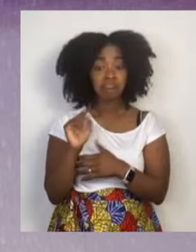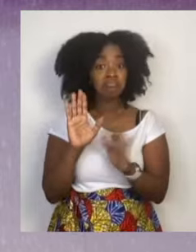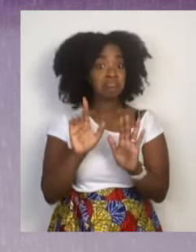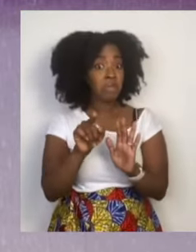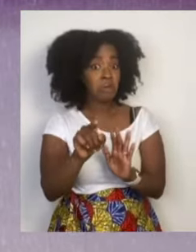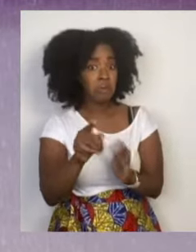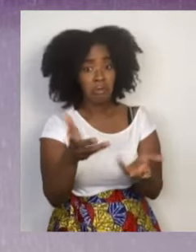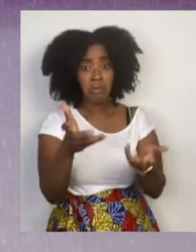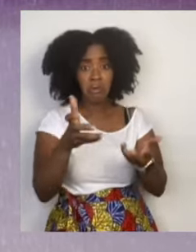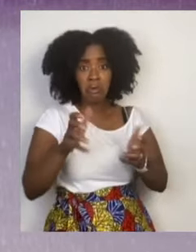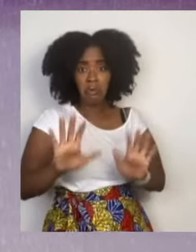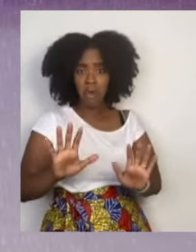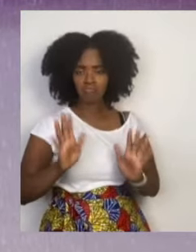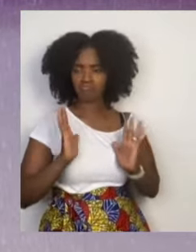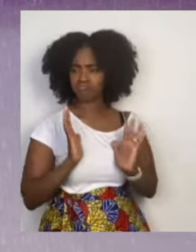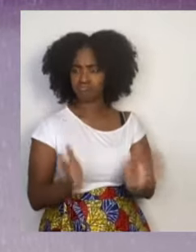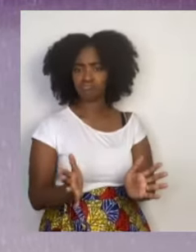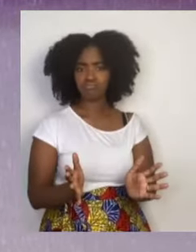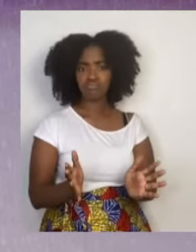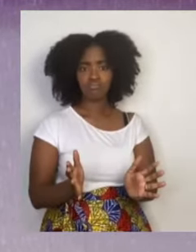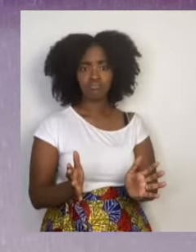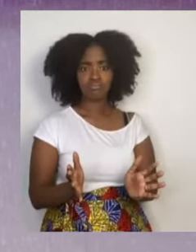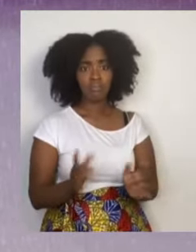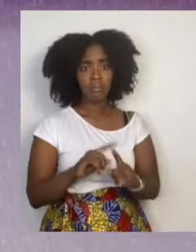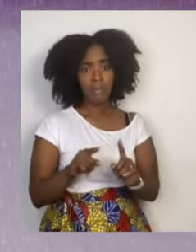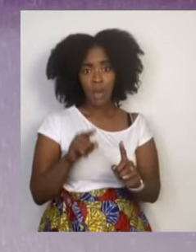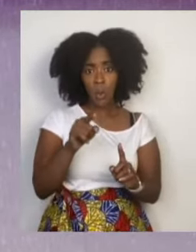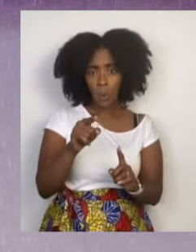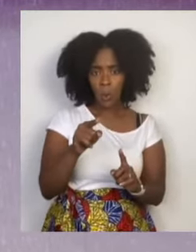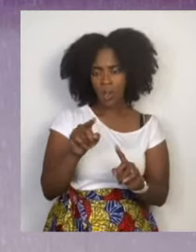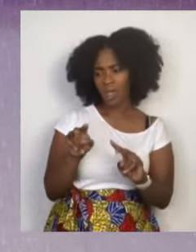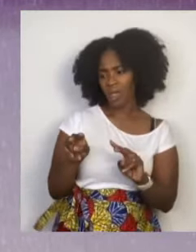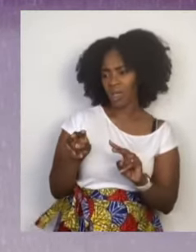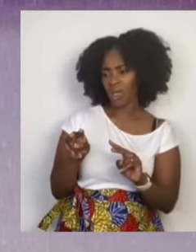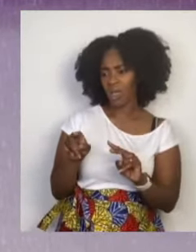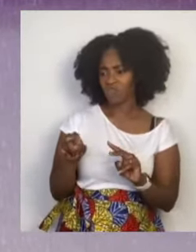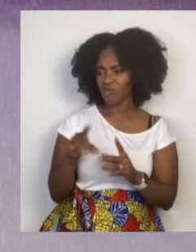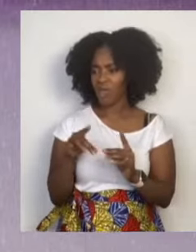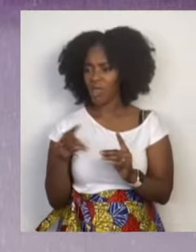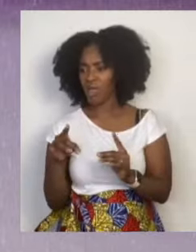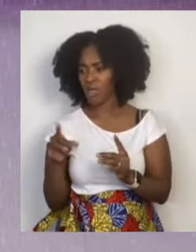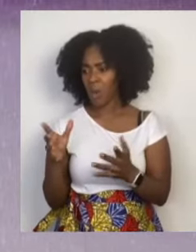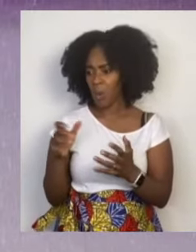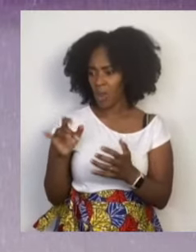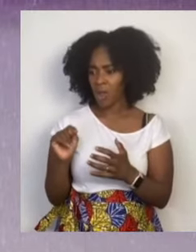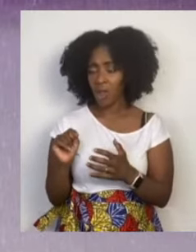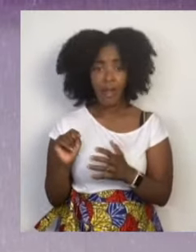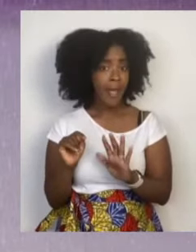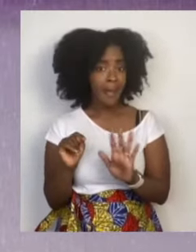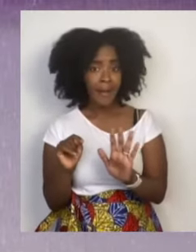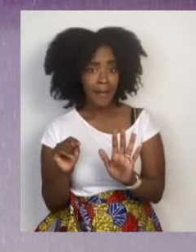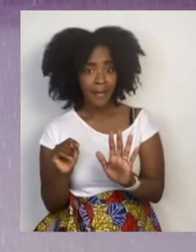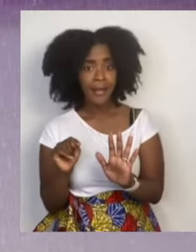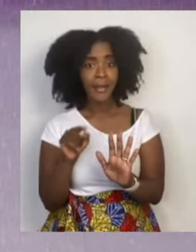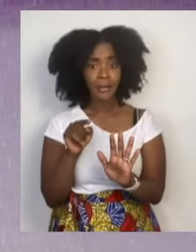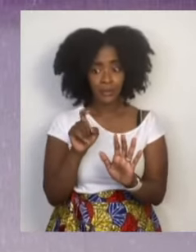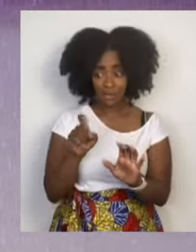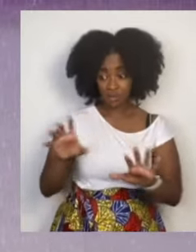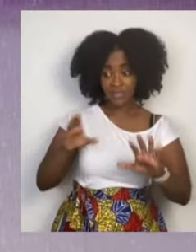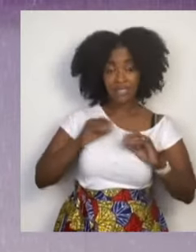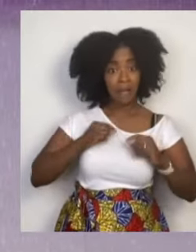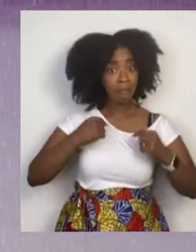you to be okay with me saying, I want everything God said belongs to me, because God's